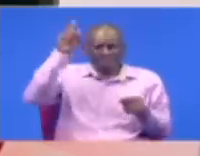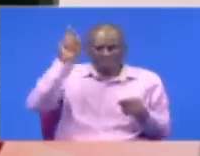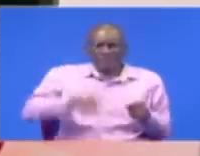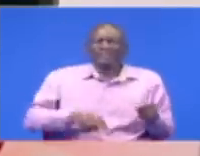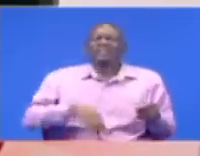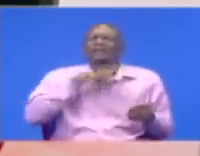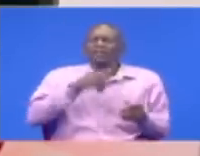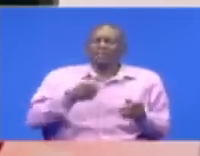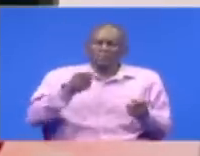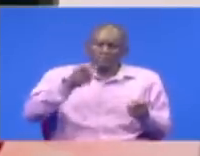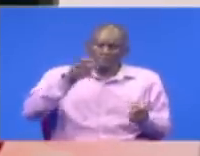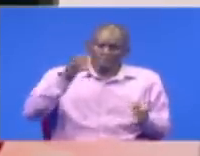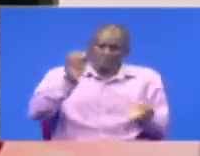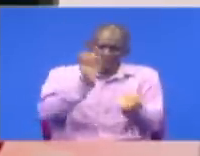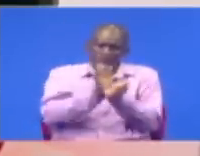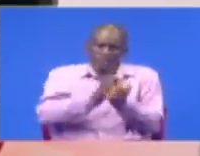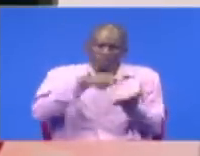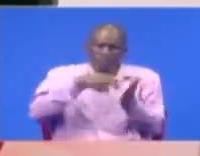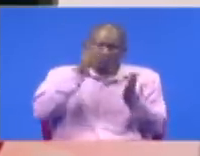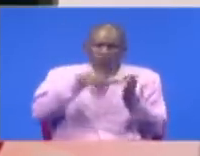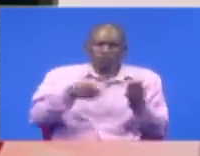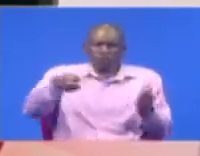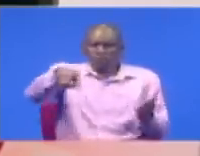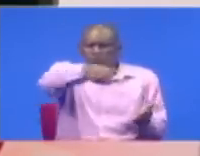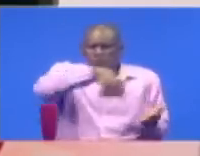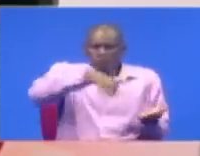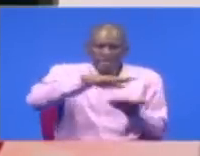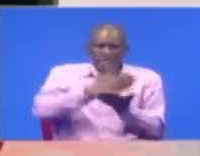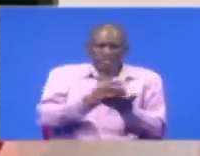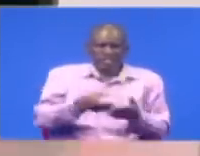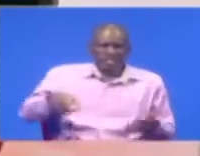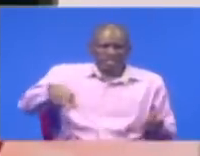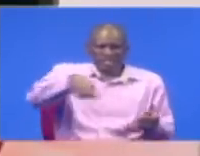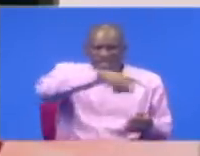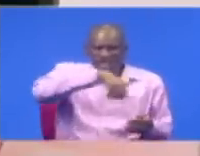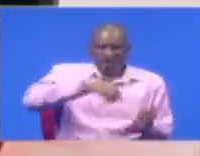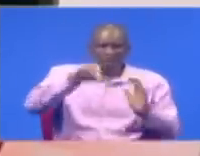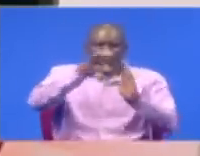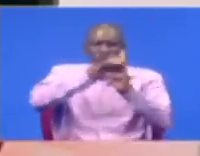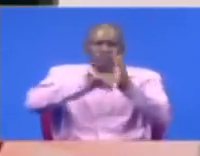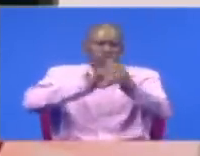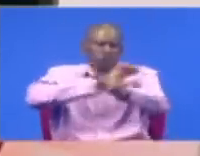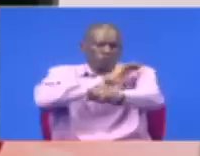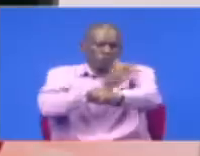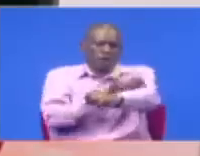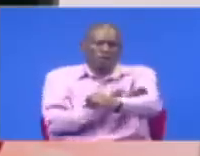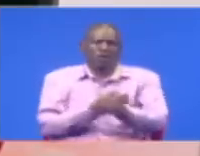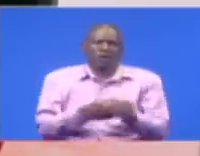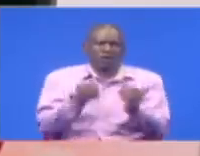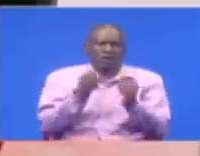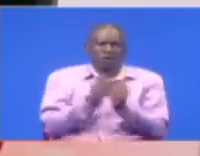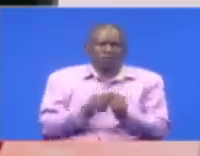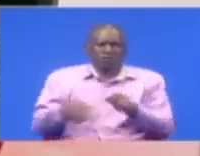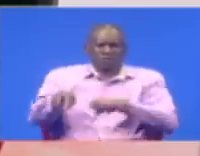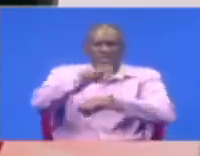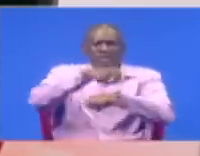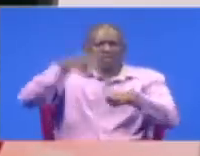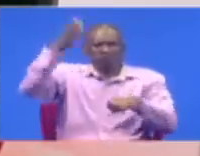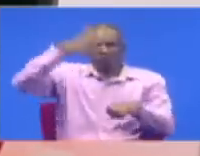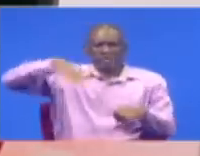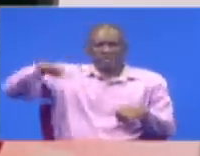death penalty means that we are sharing our judicial power with the National